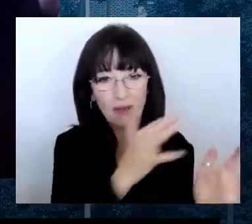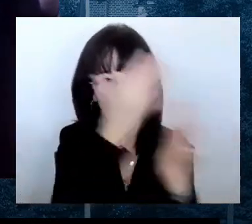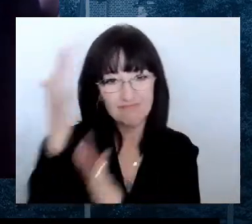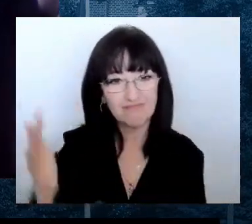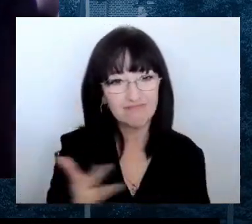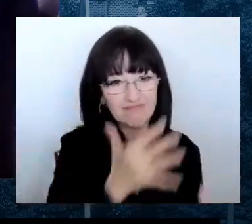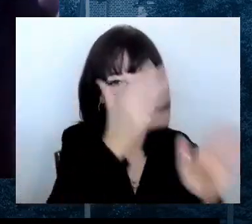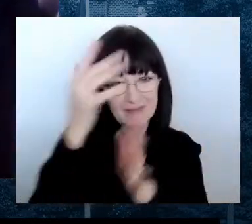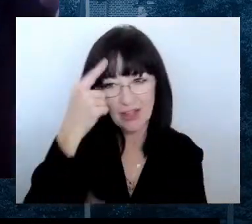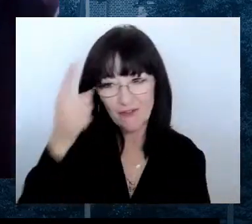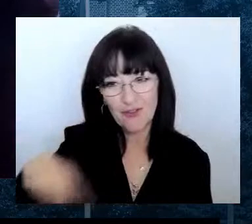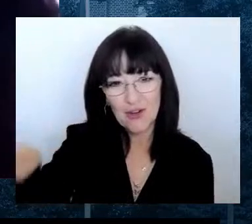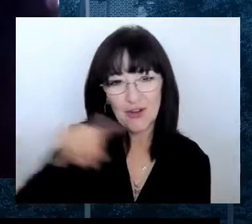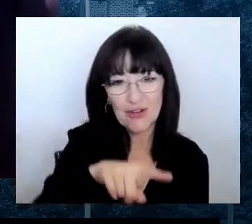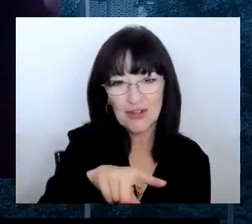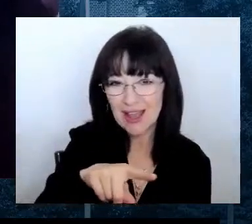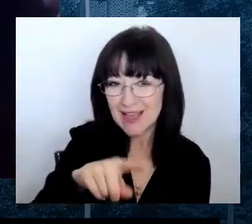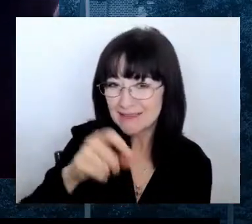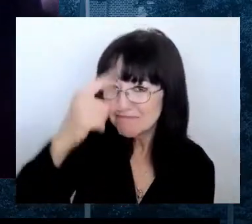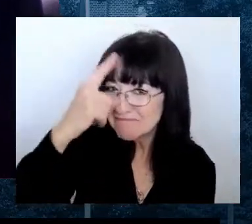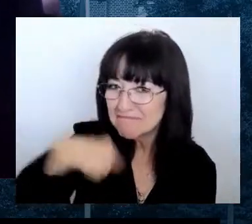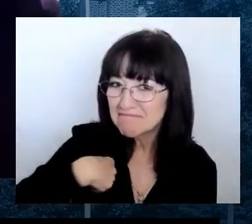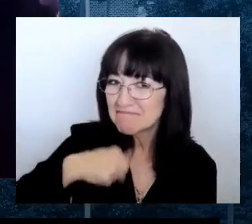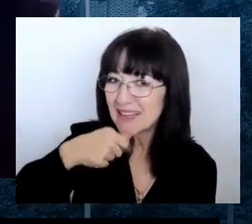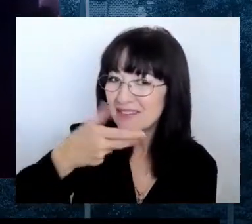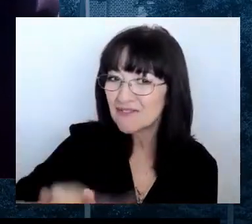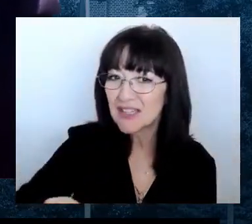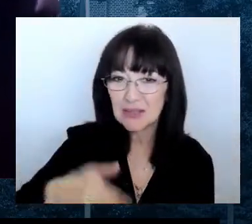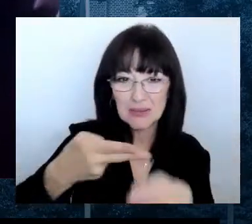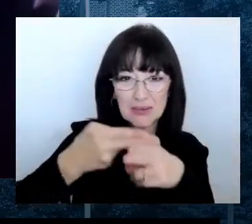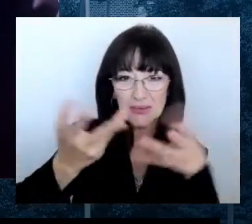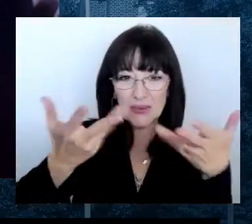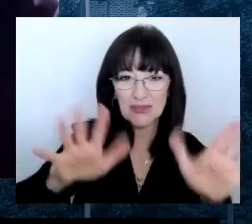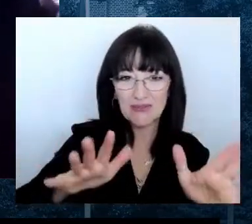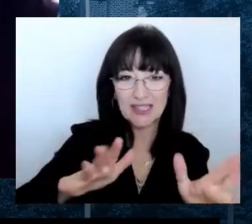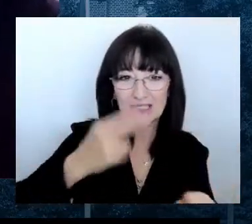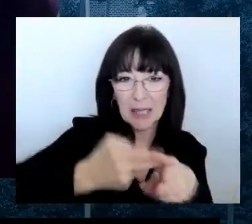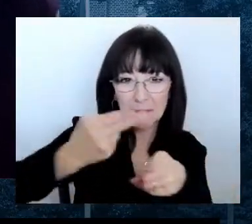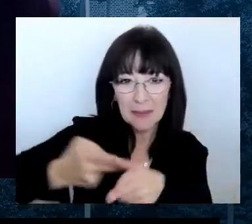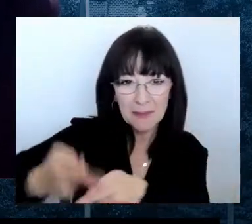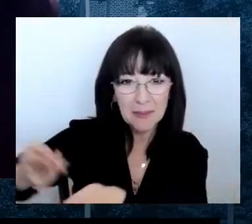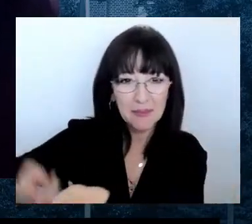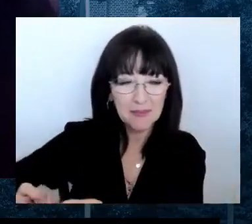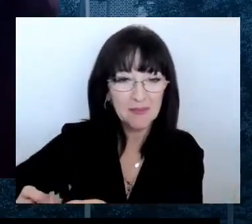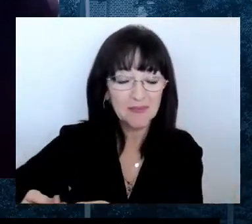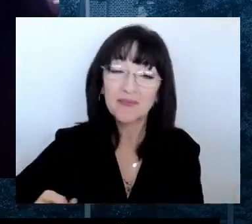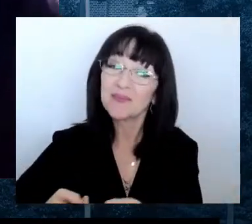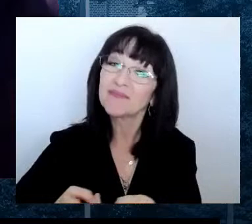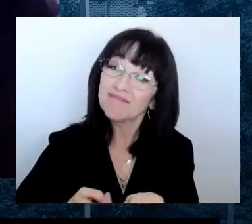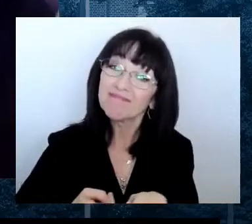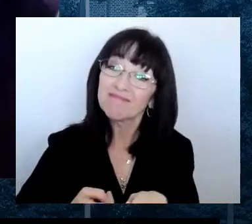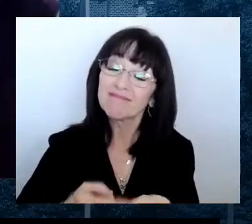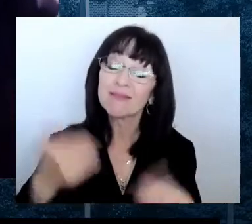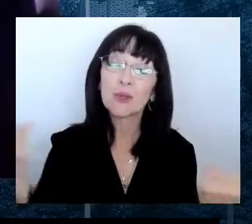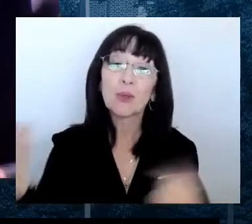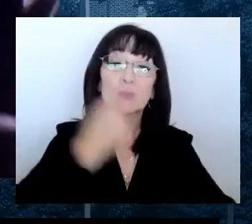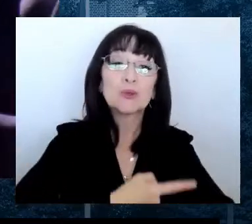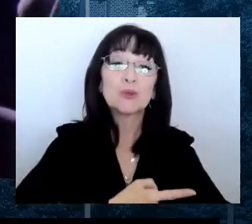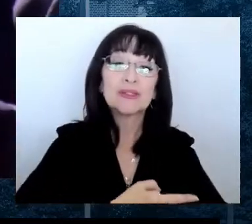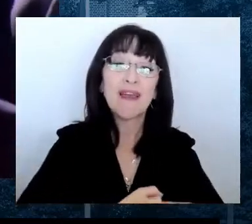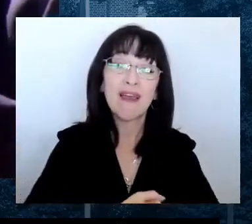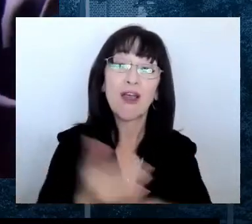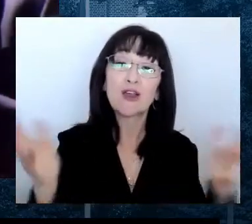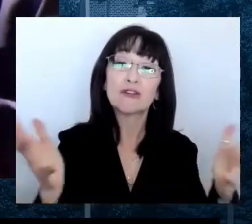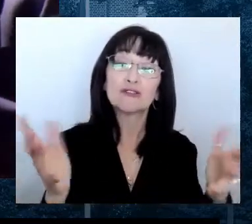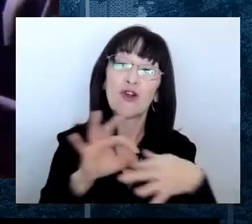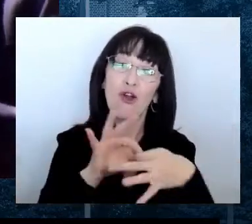I'm almost done. I'm almost on the list. Today is about families, and I'm proud that my mom and dad are here, who, like so many of you, had